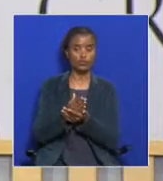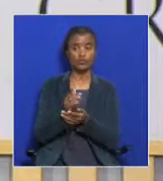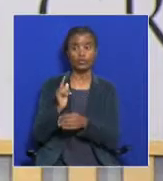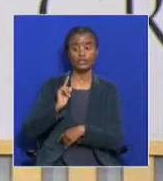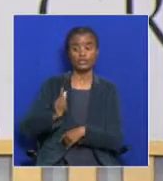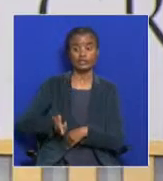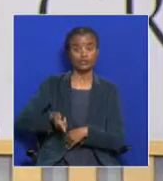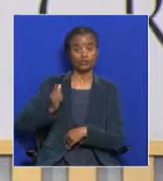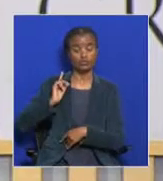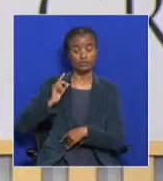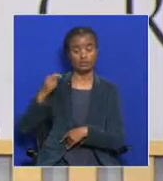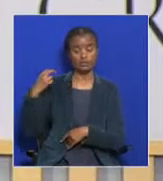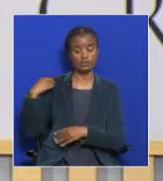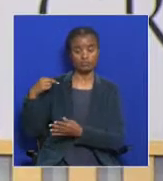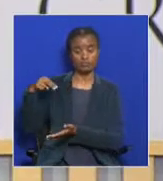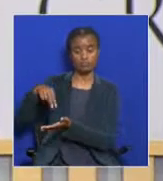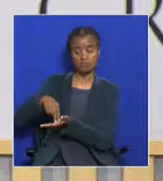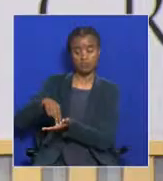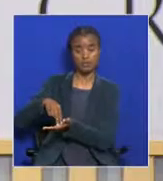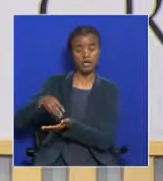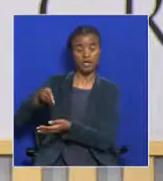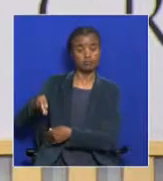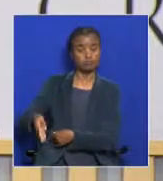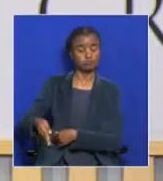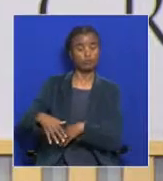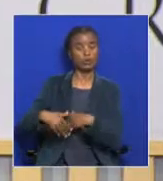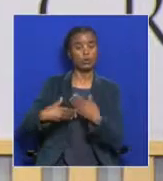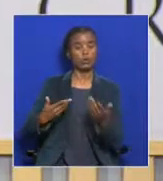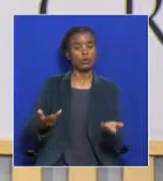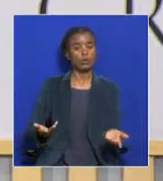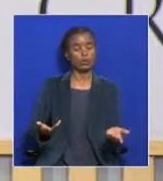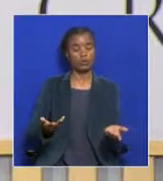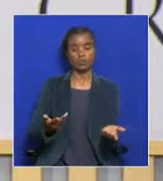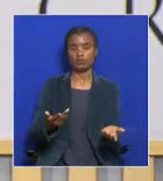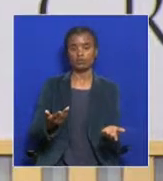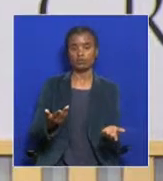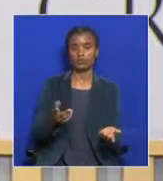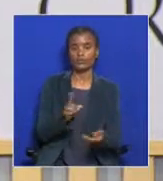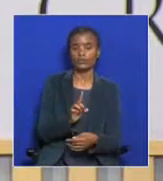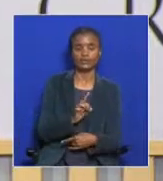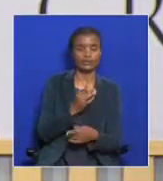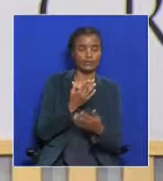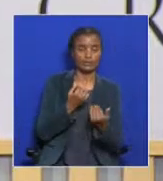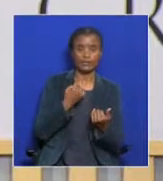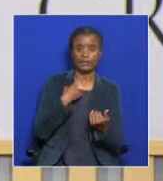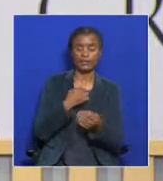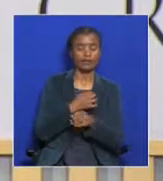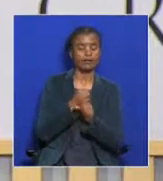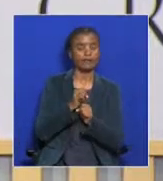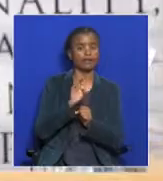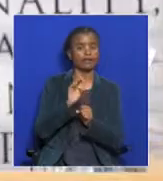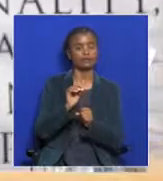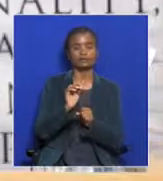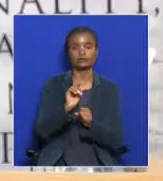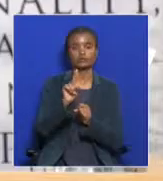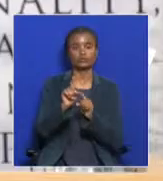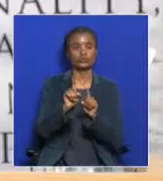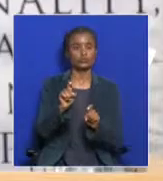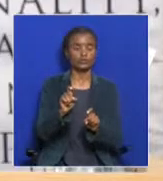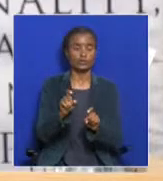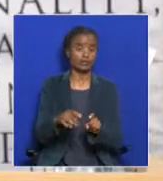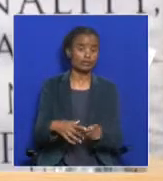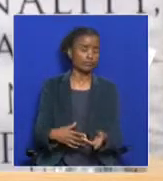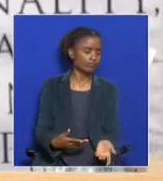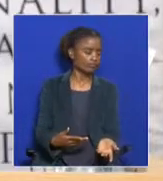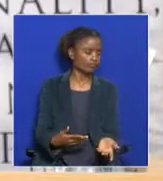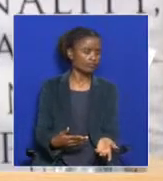measure at that stage. So I didn't protest. I didn't ask any further questions. It's your seizure. Shouldn't you be assured